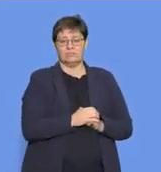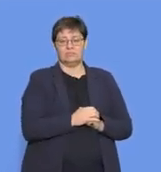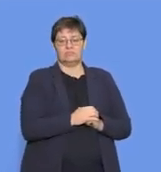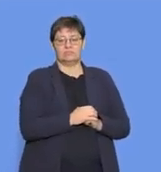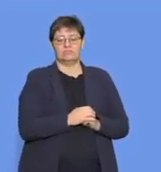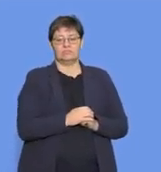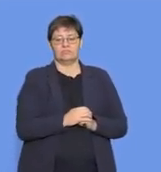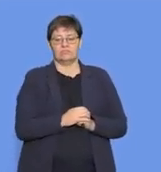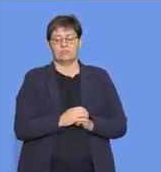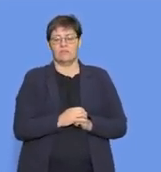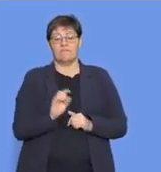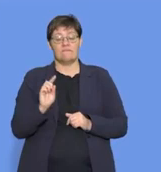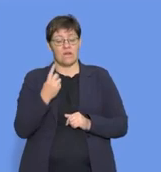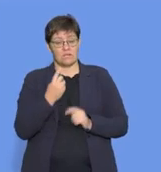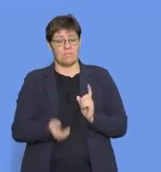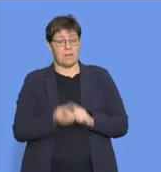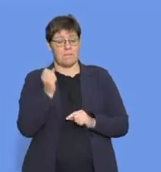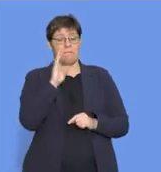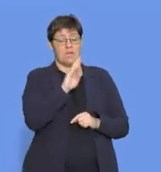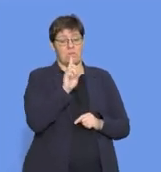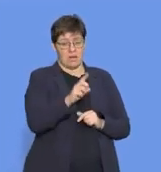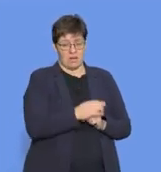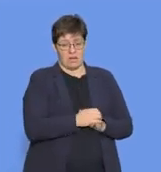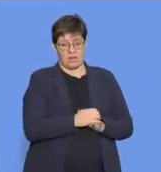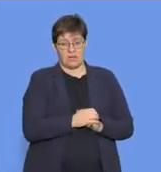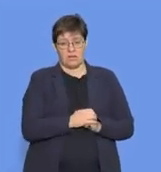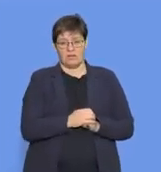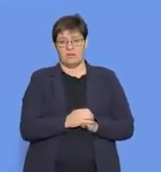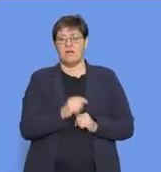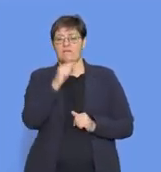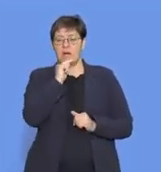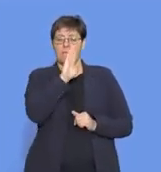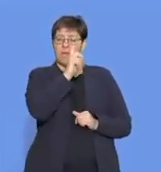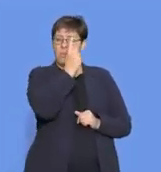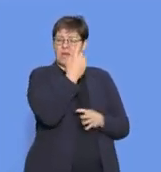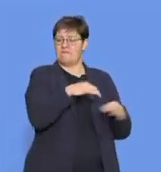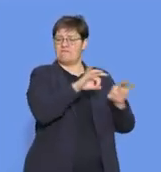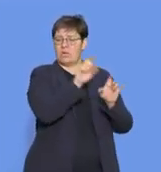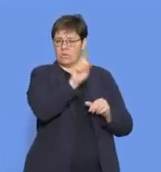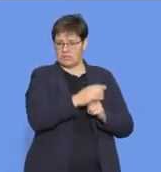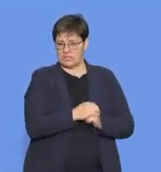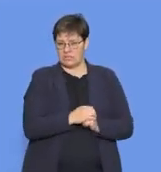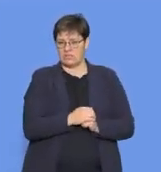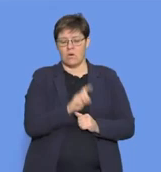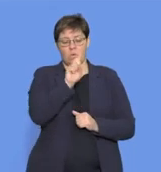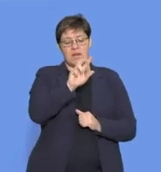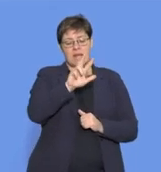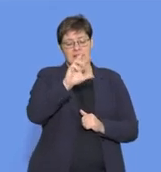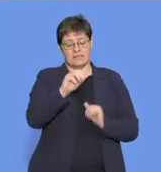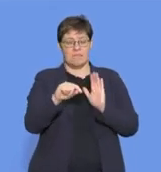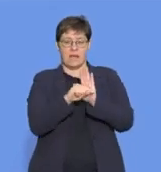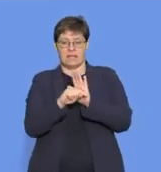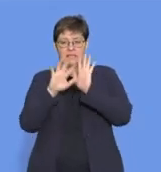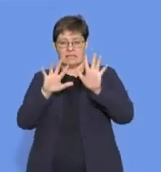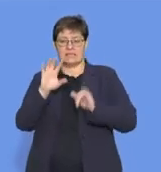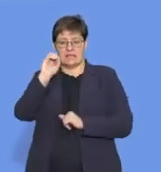Okay, so first remember we said we're finding B1. So we first got to tell them what is the value of B1. So B1 will equal